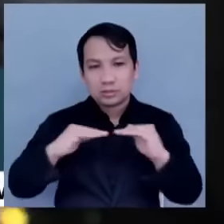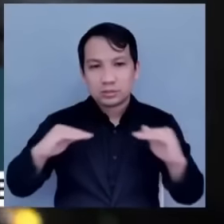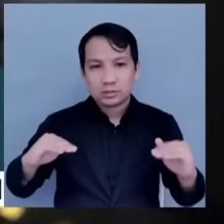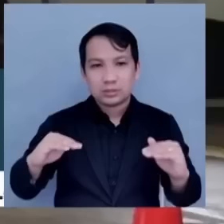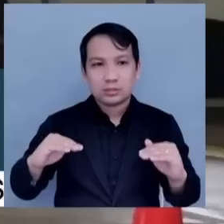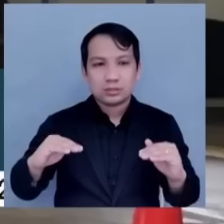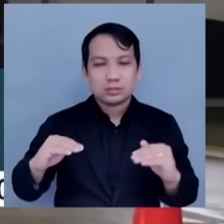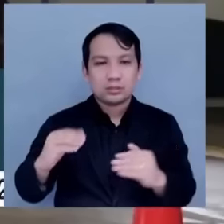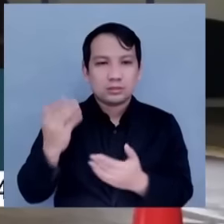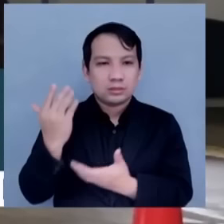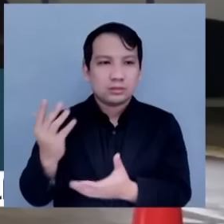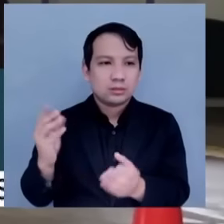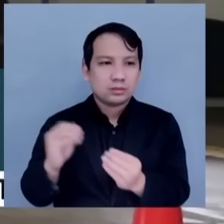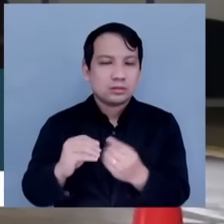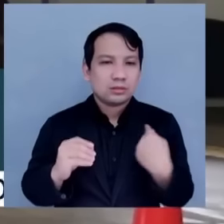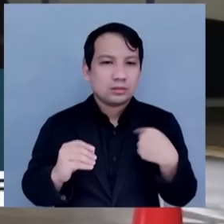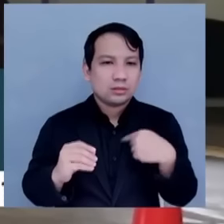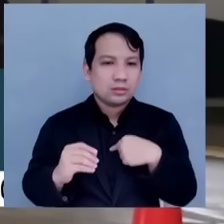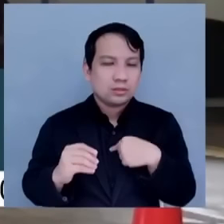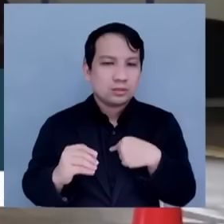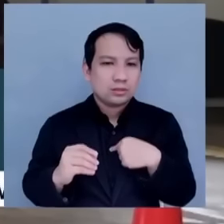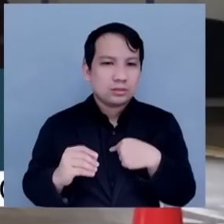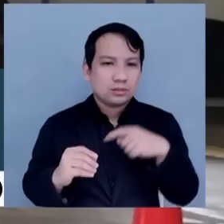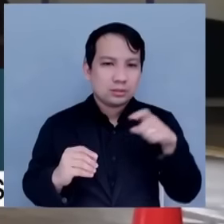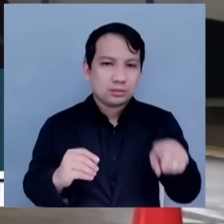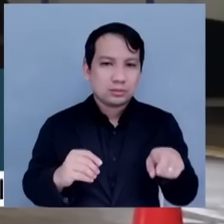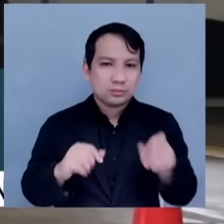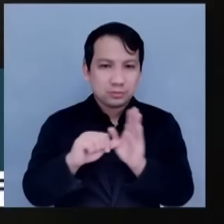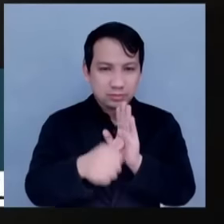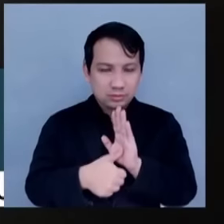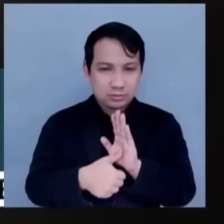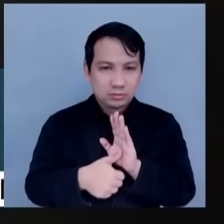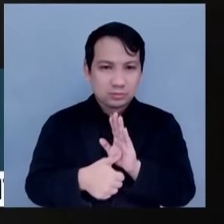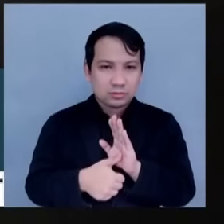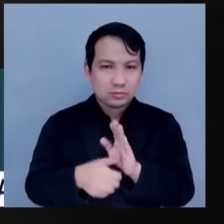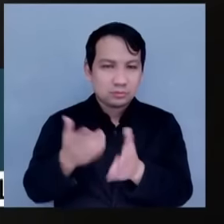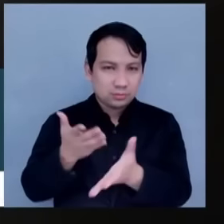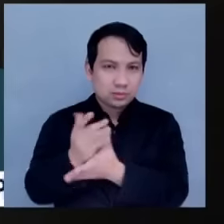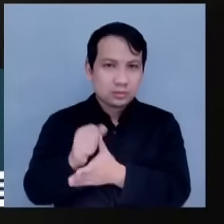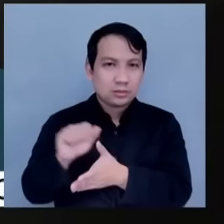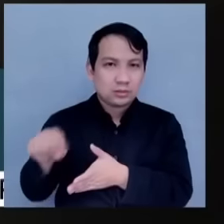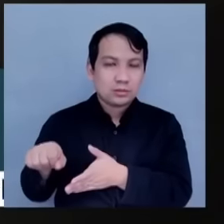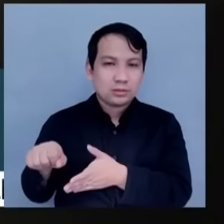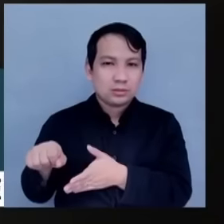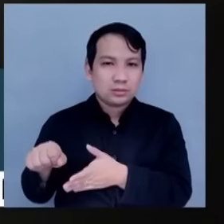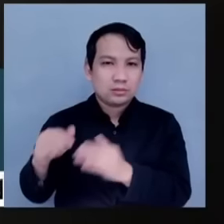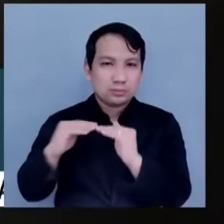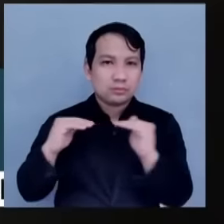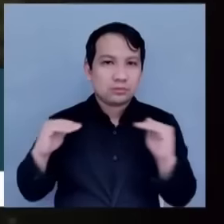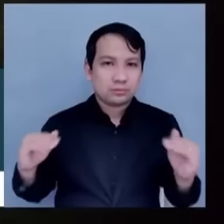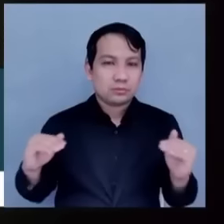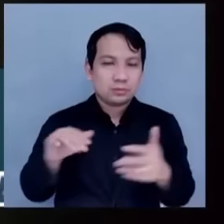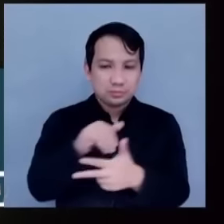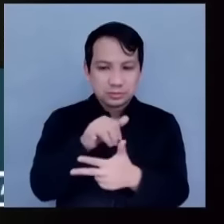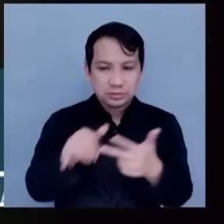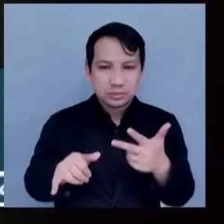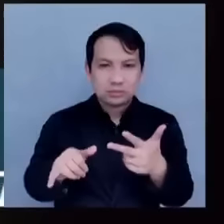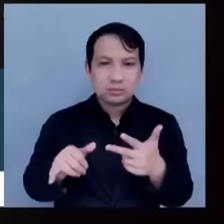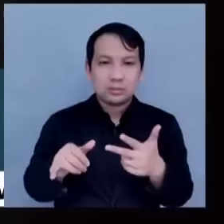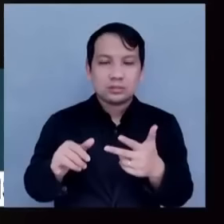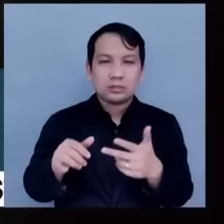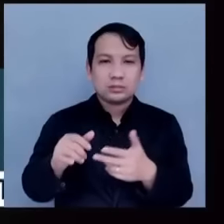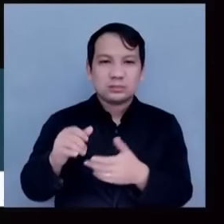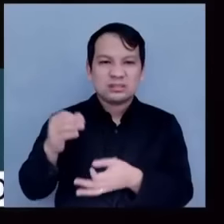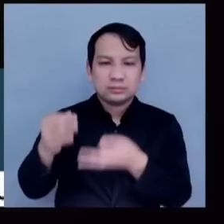check and balances. So if they will insist, of course they have the right. They are co-equal with the judiciary, but the problem is.